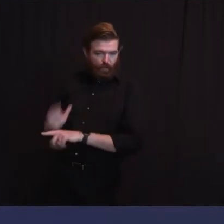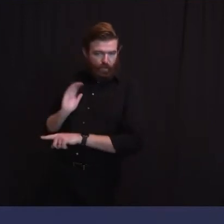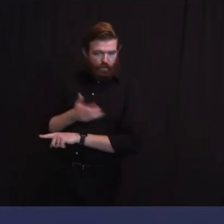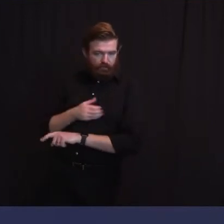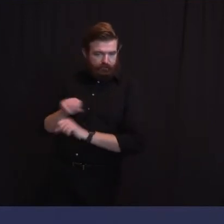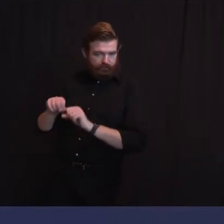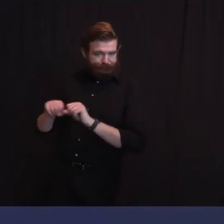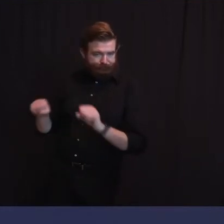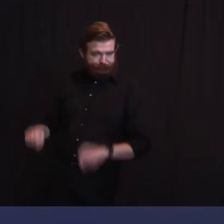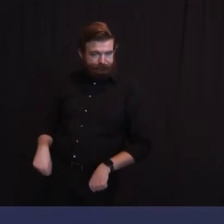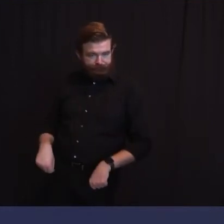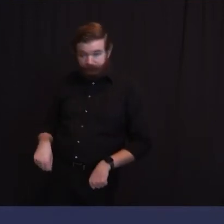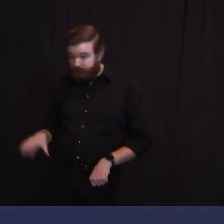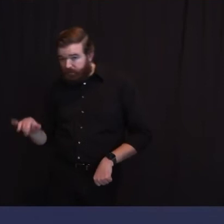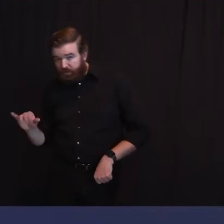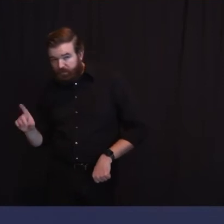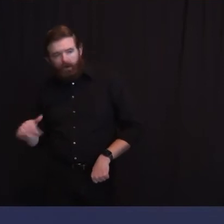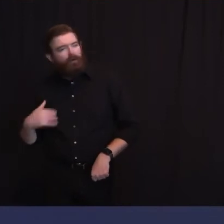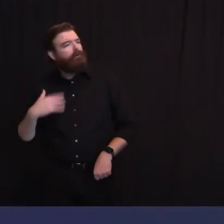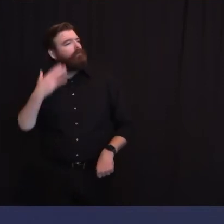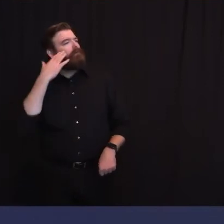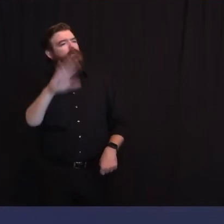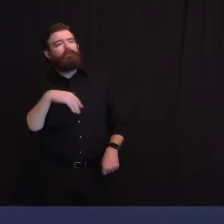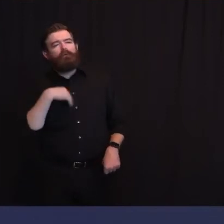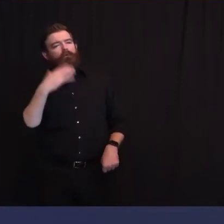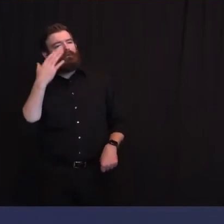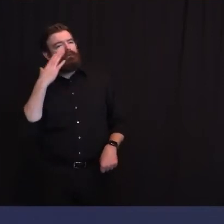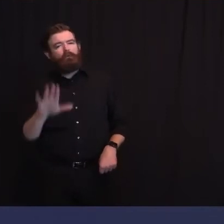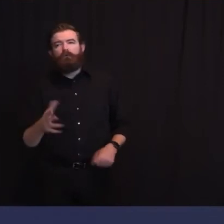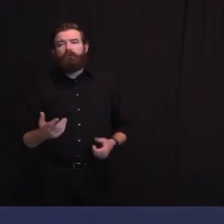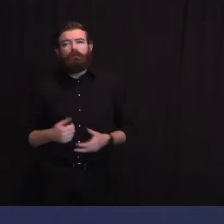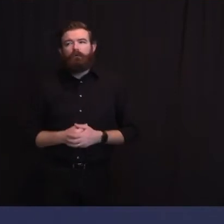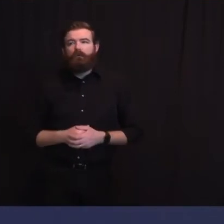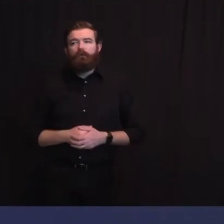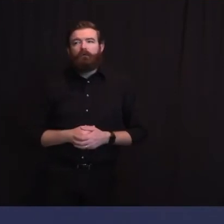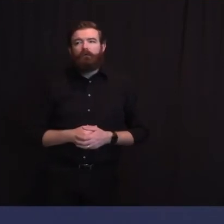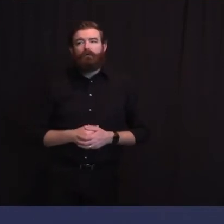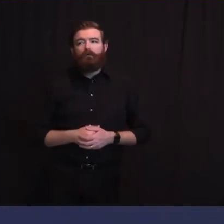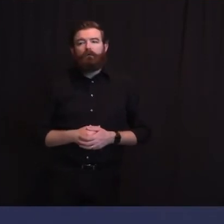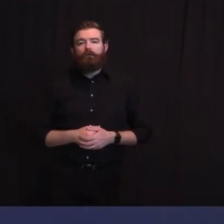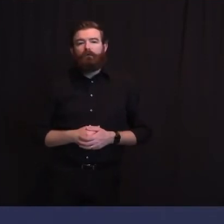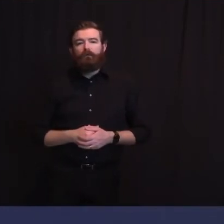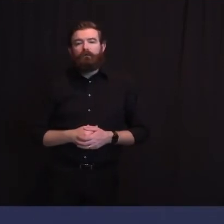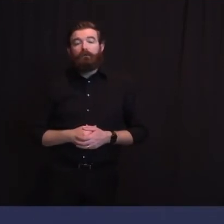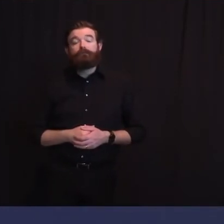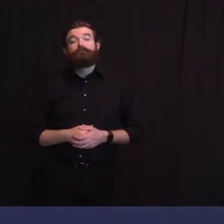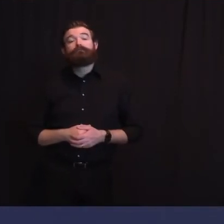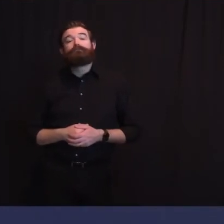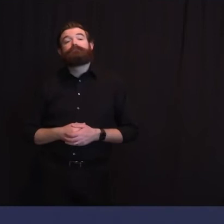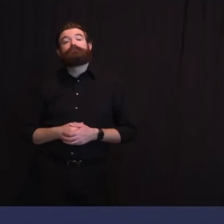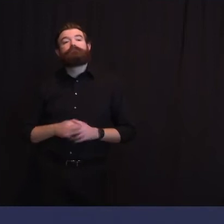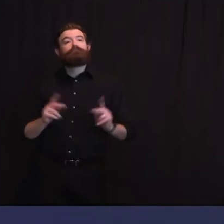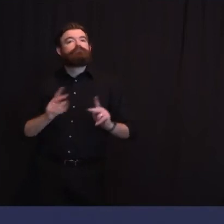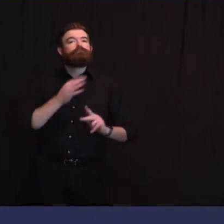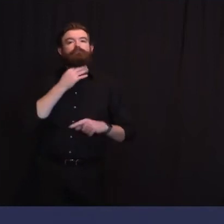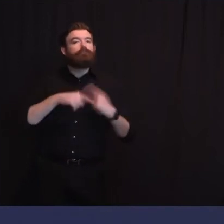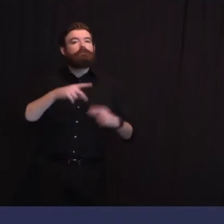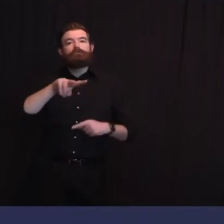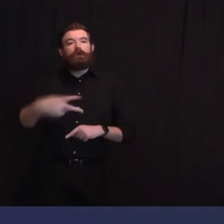Second vax should not. We'll have to look at the specifics on the Gloucester site,